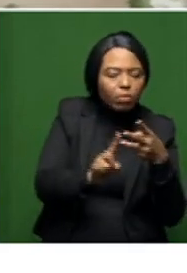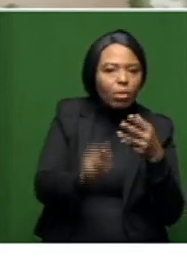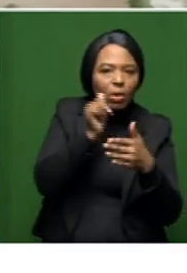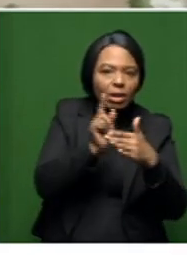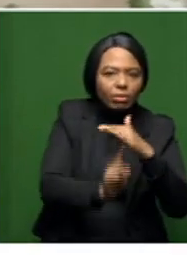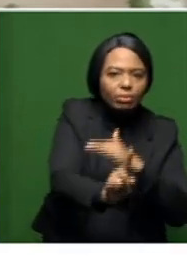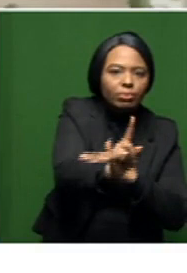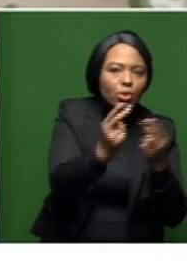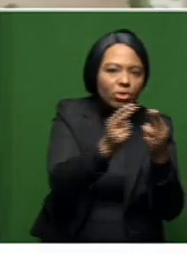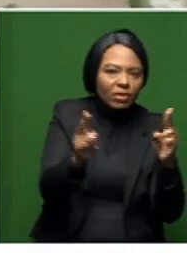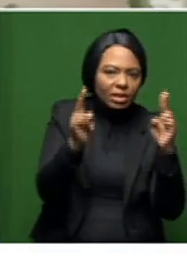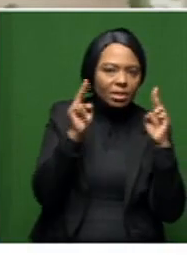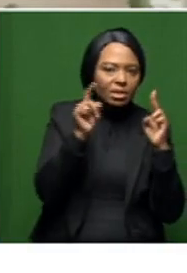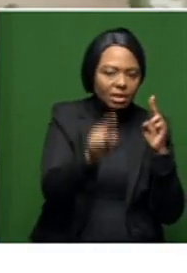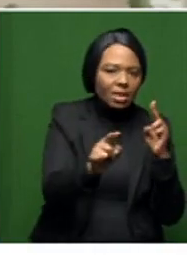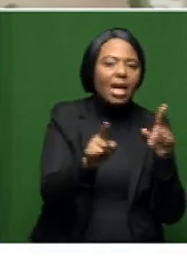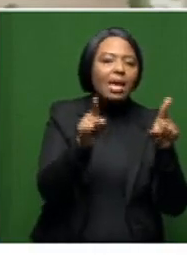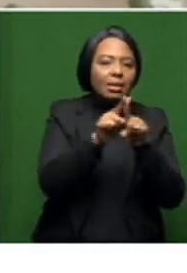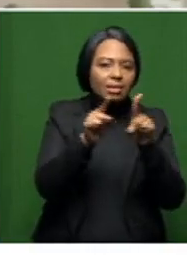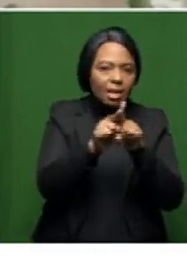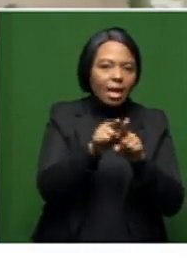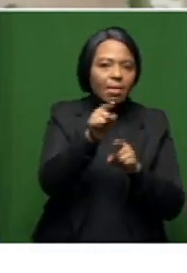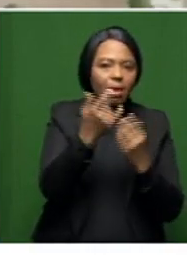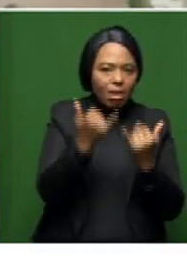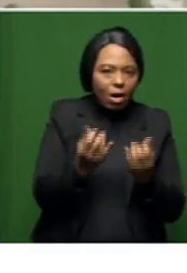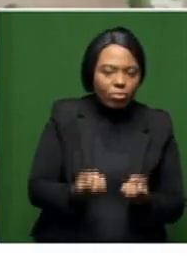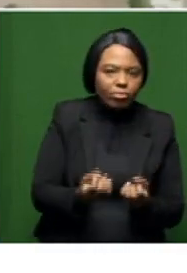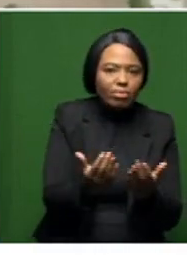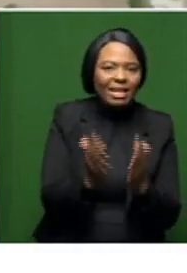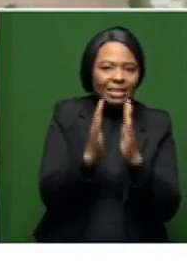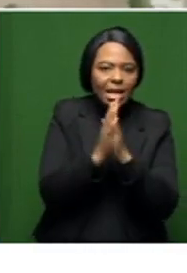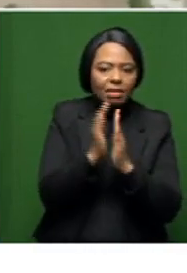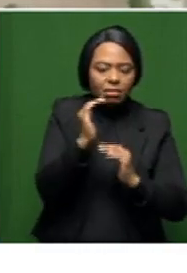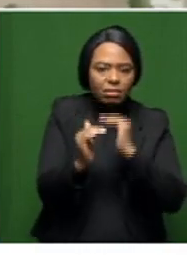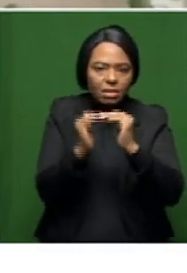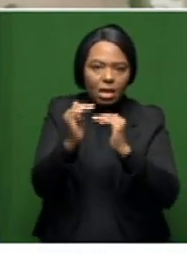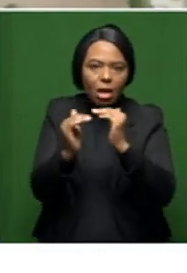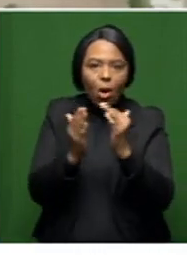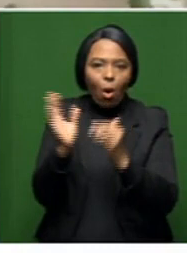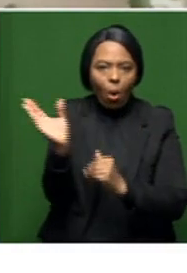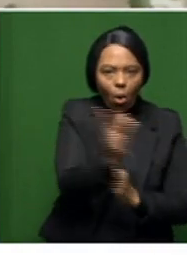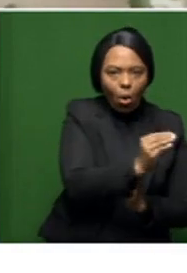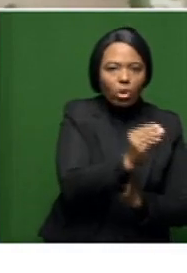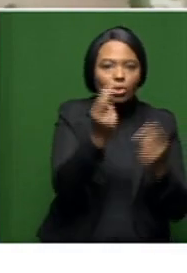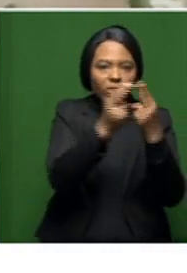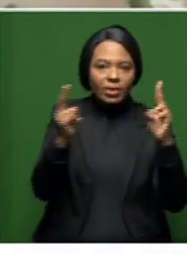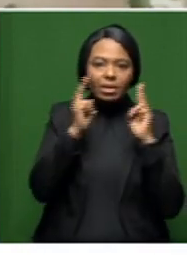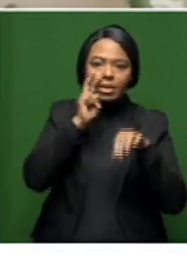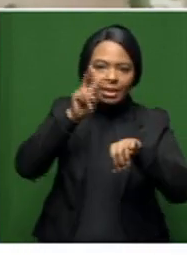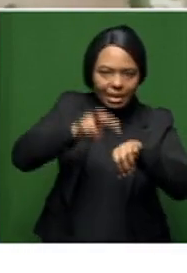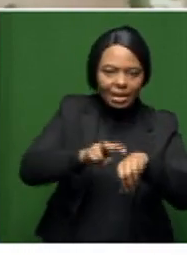universities in this version. But we will be providing, we do intend to extend the app across all the universities that require the NBTs in the